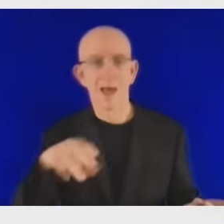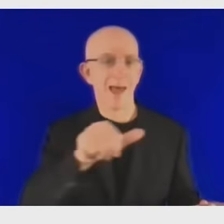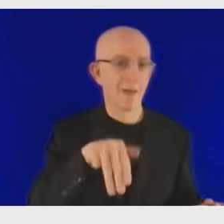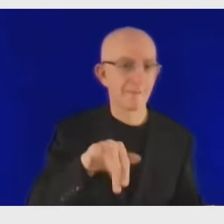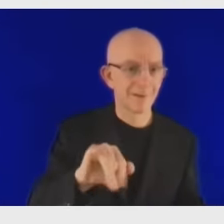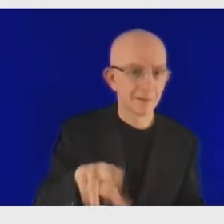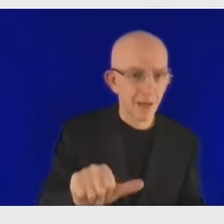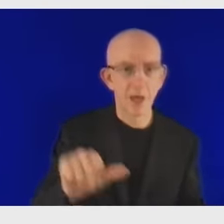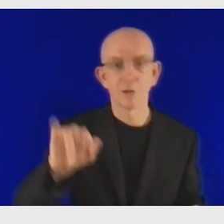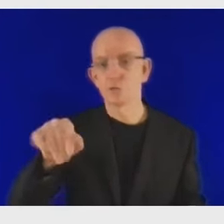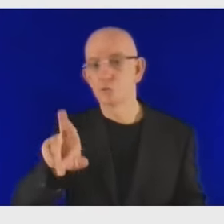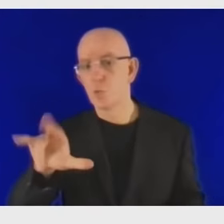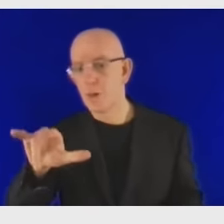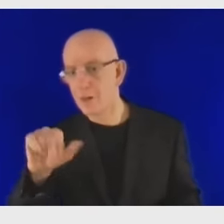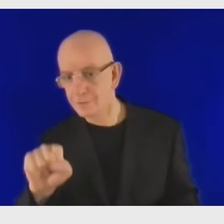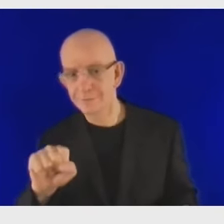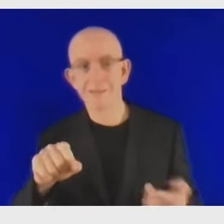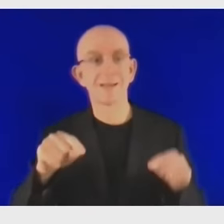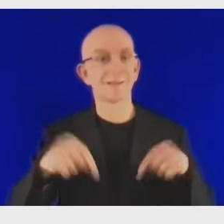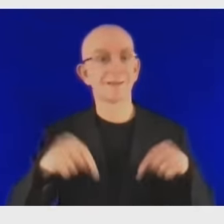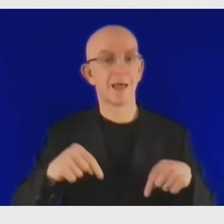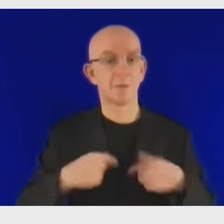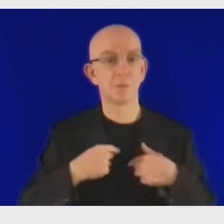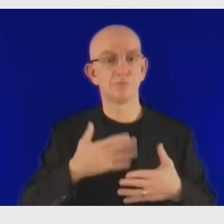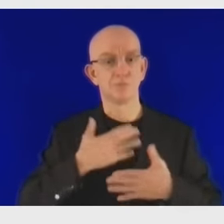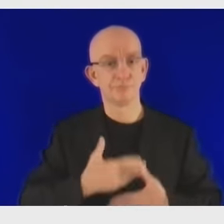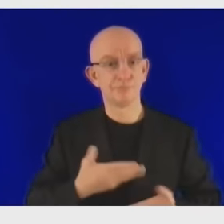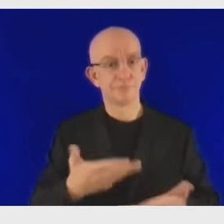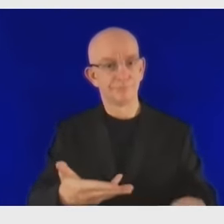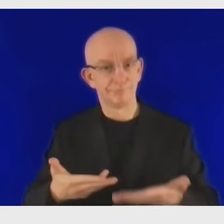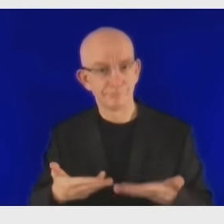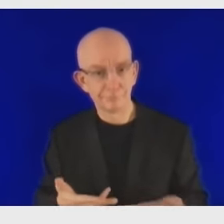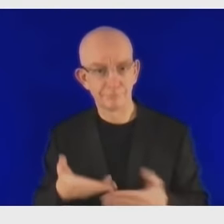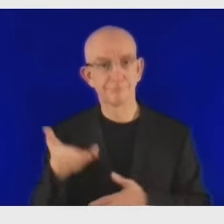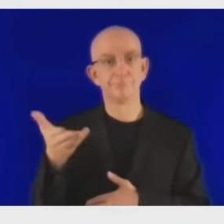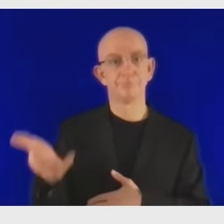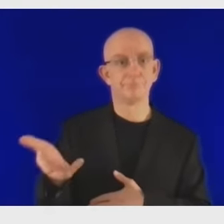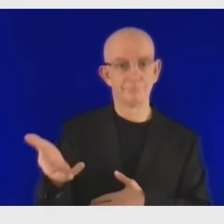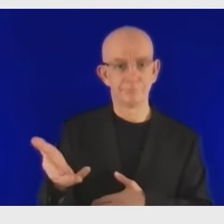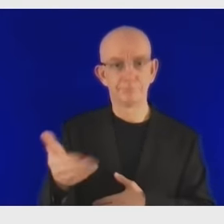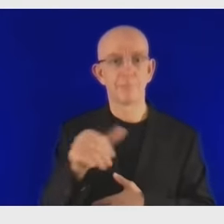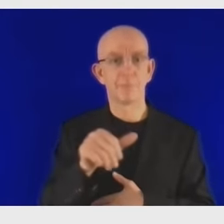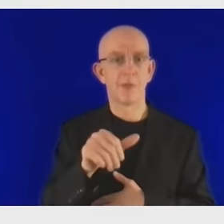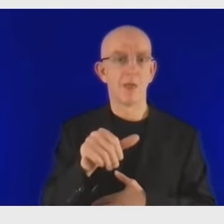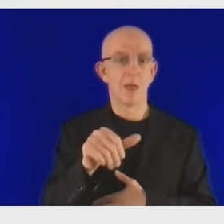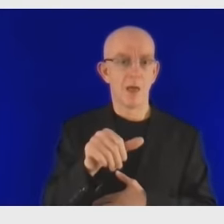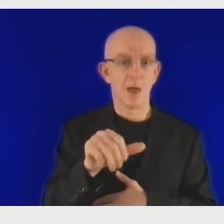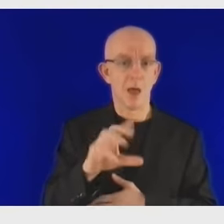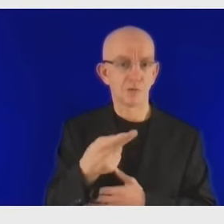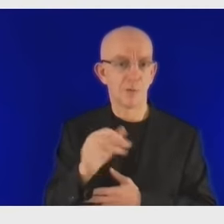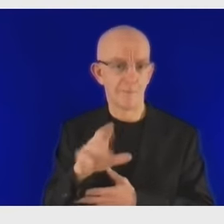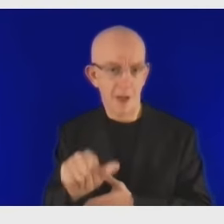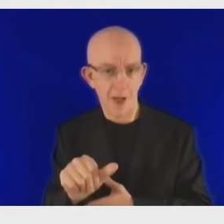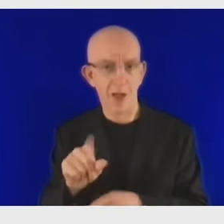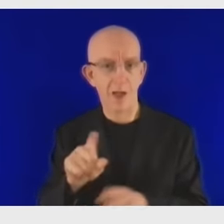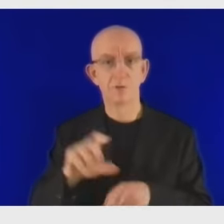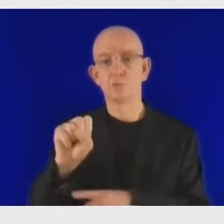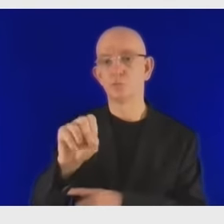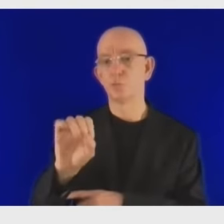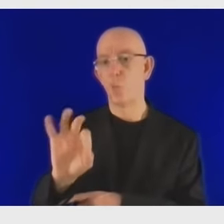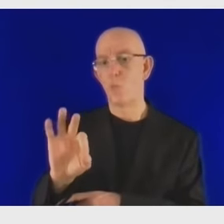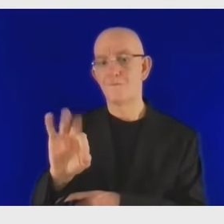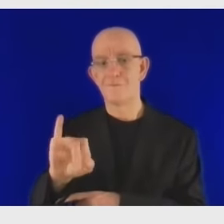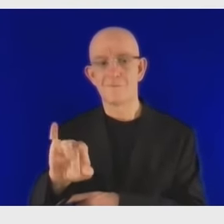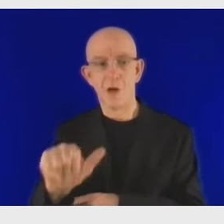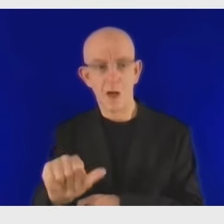the discussion around adaptation and resilience. And I think we've had a great conversation around climate financing and ensuring